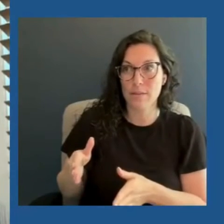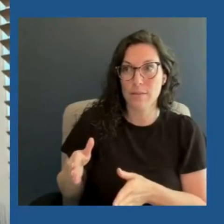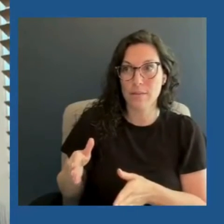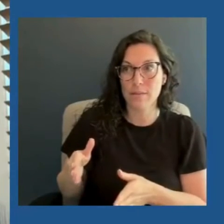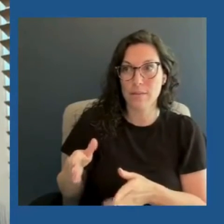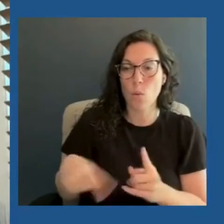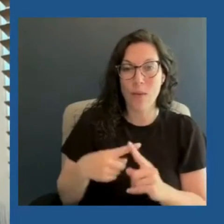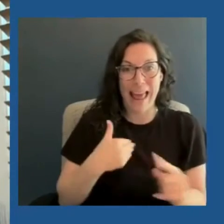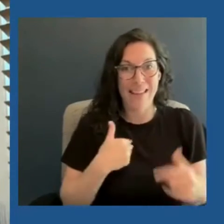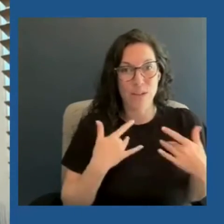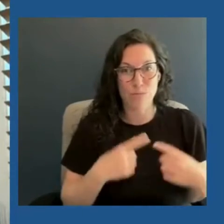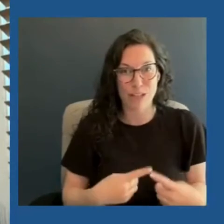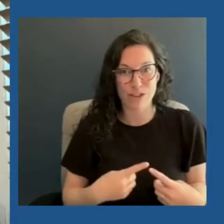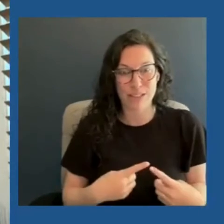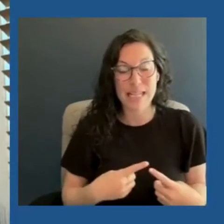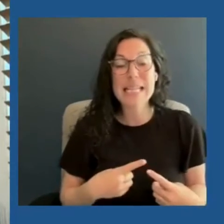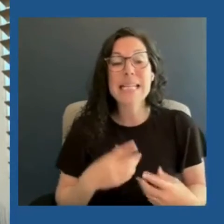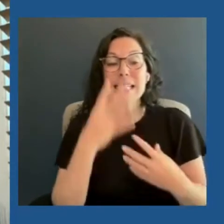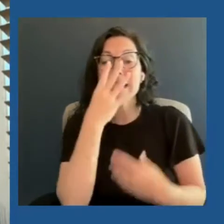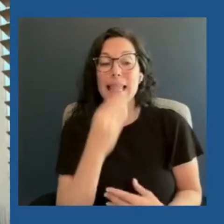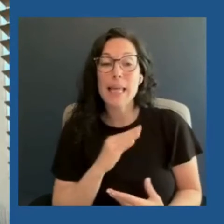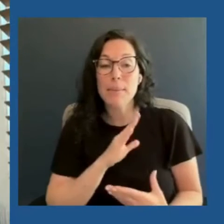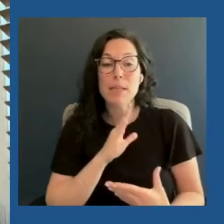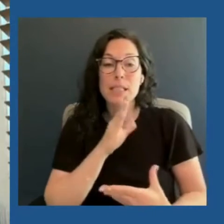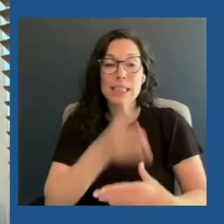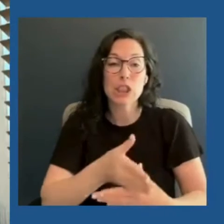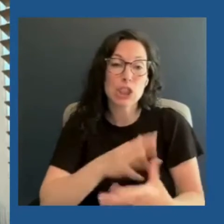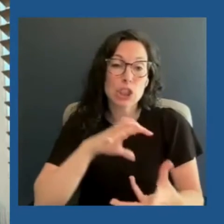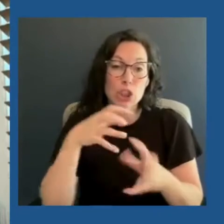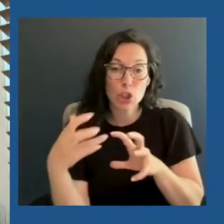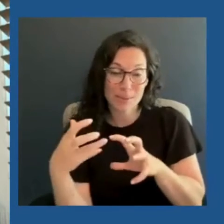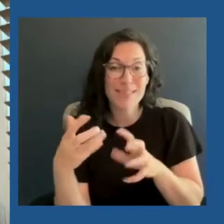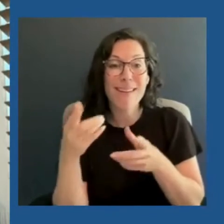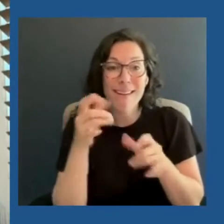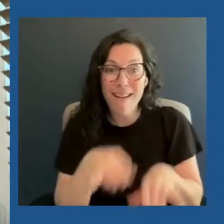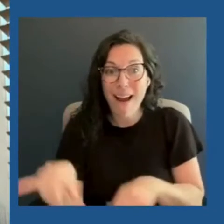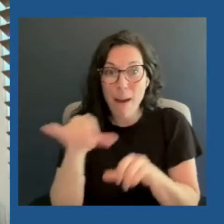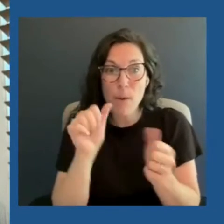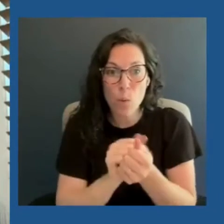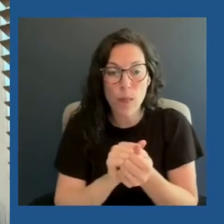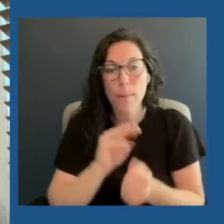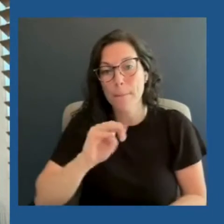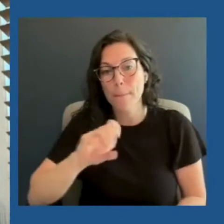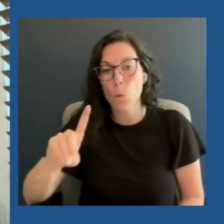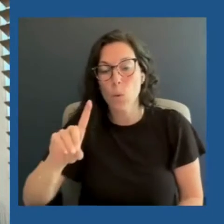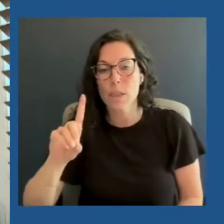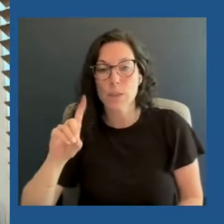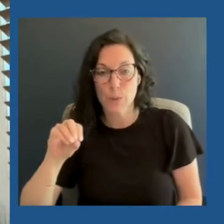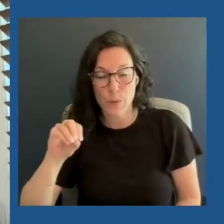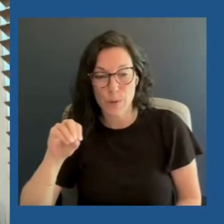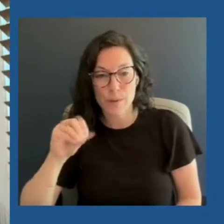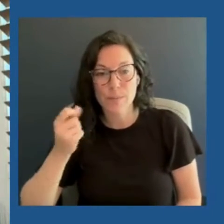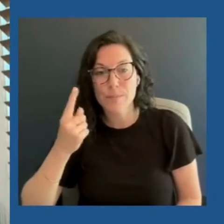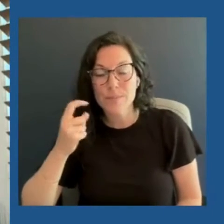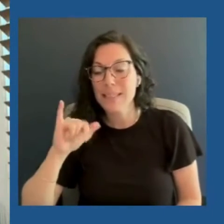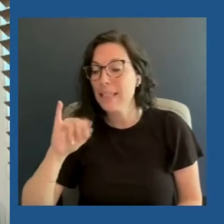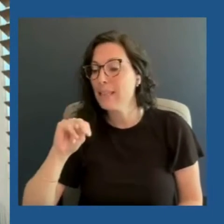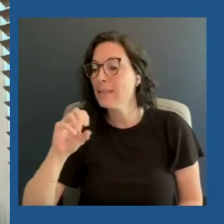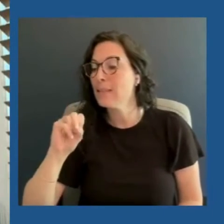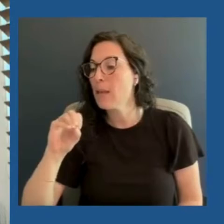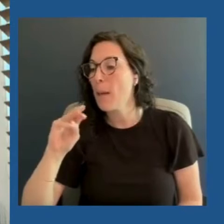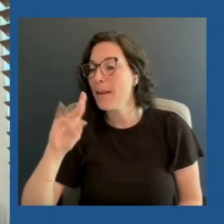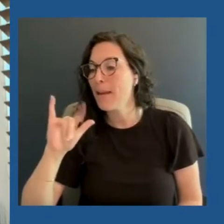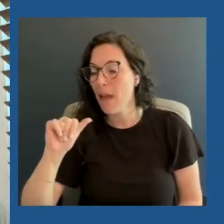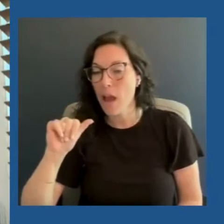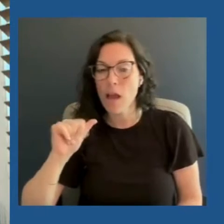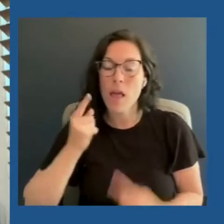fact, sleep disturbance is very common in mood disorders. It can be cases of insomnia where you have trouble falling asleep or trouble